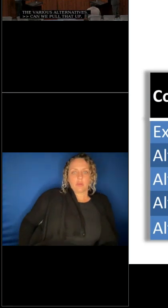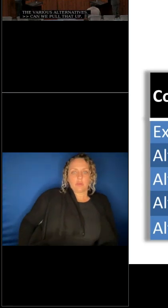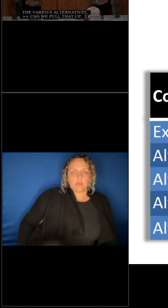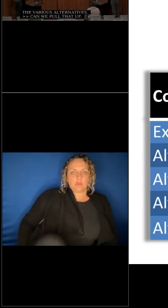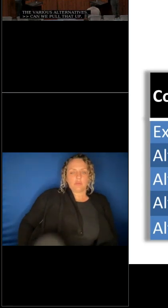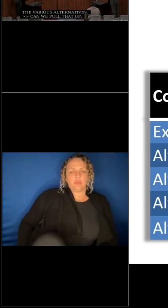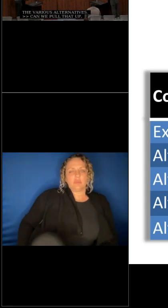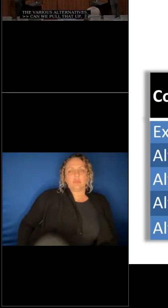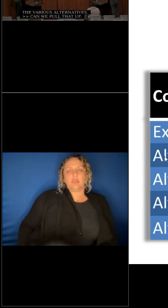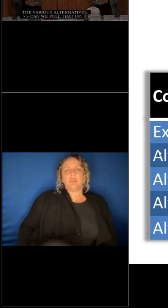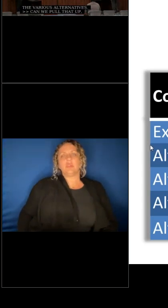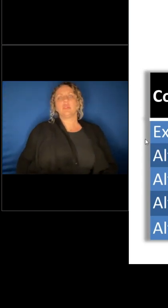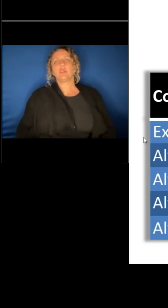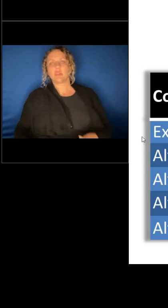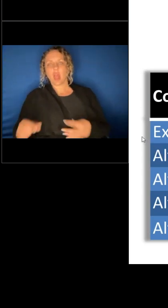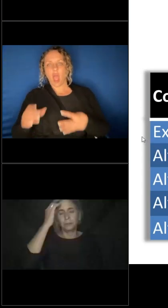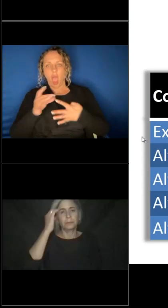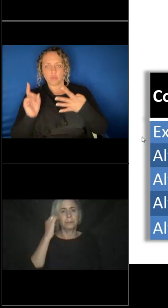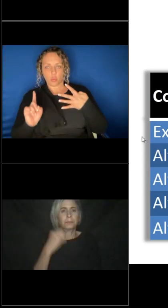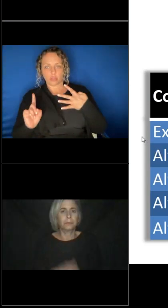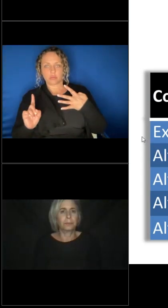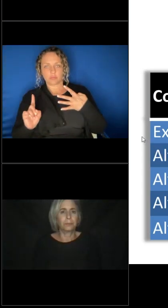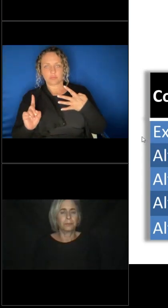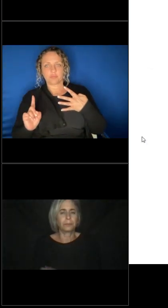option are you referring to? Option 1. Option 1.